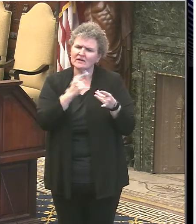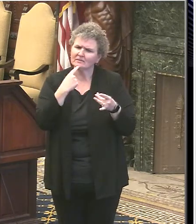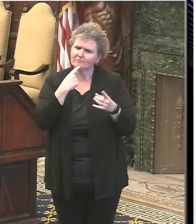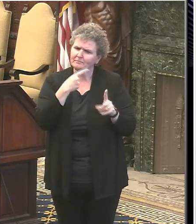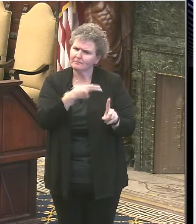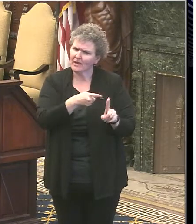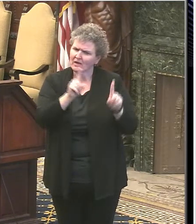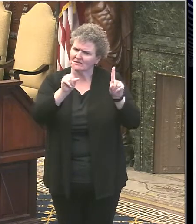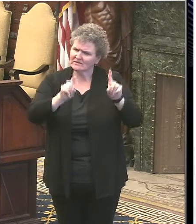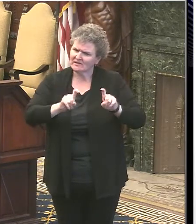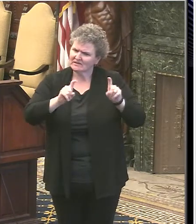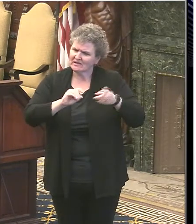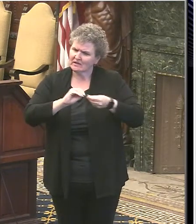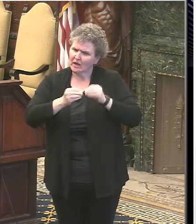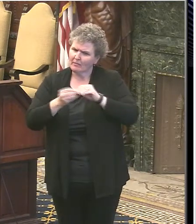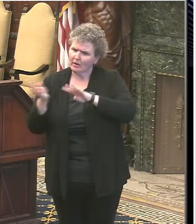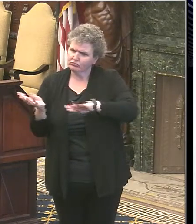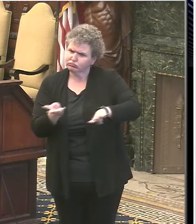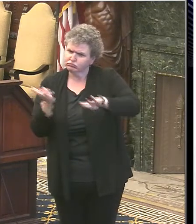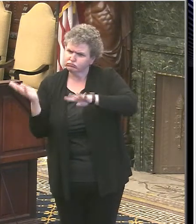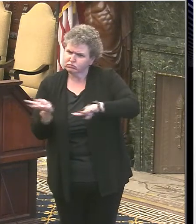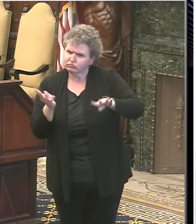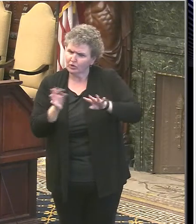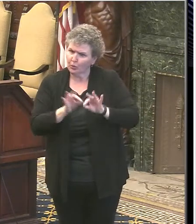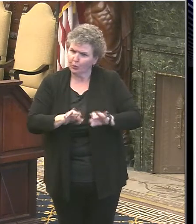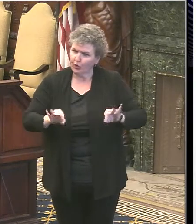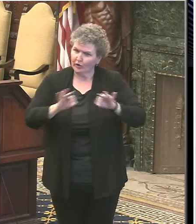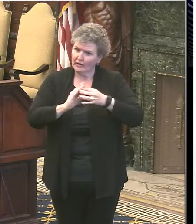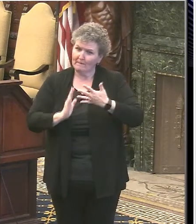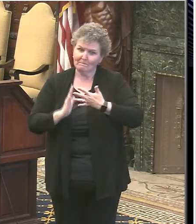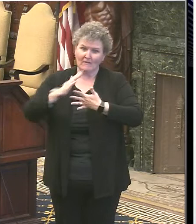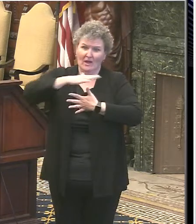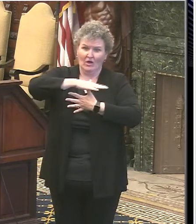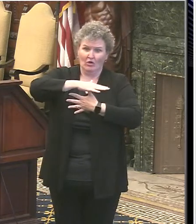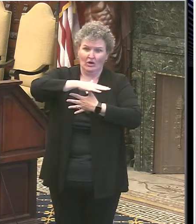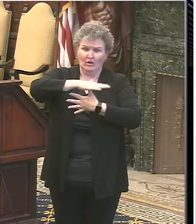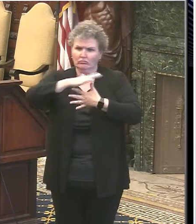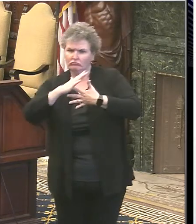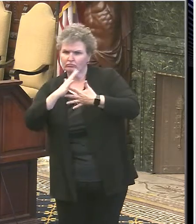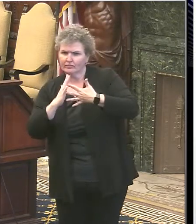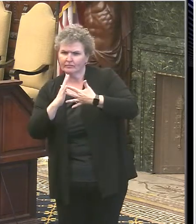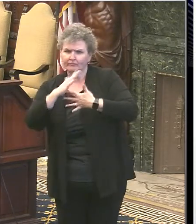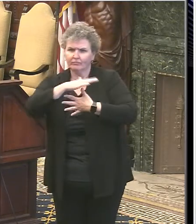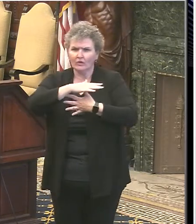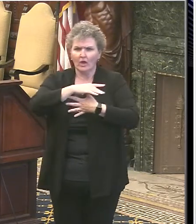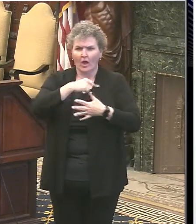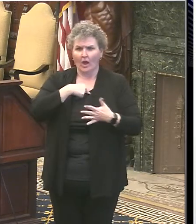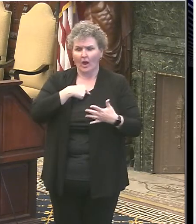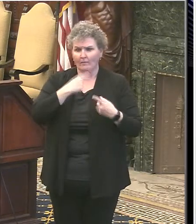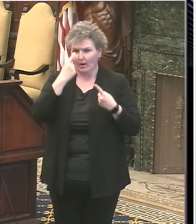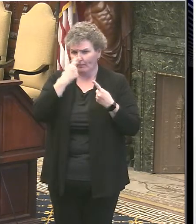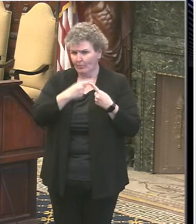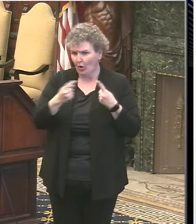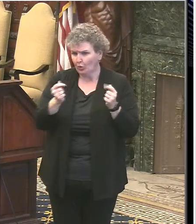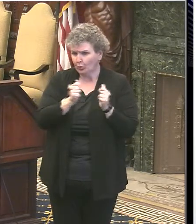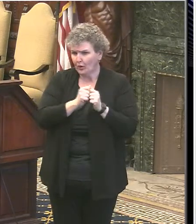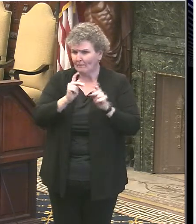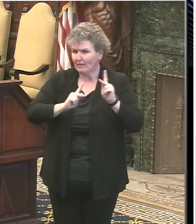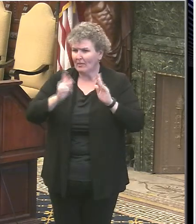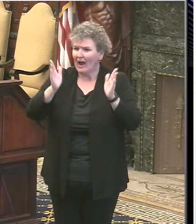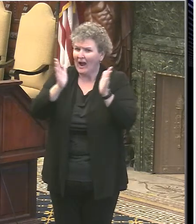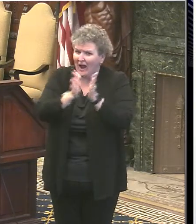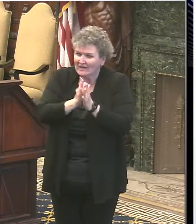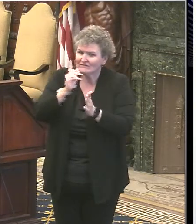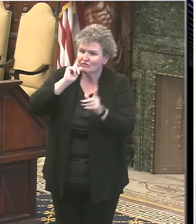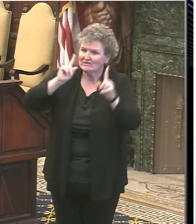busy and that you want to lay out priorities. Are you opposed to people testing to travel for the holiday?